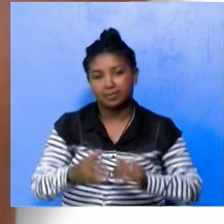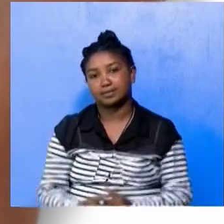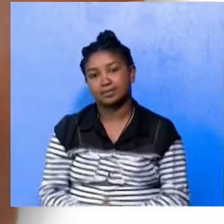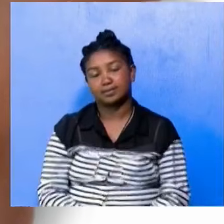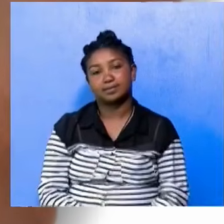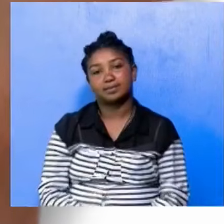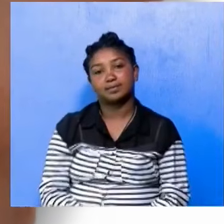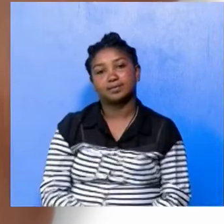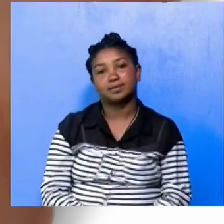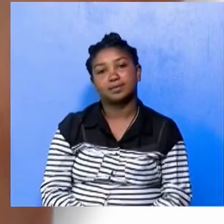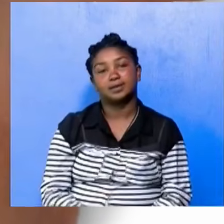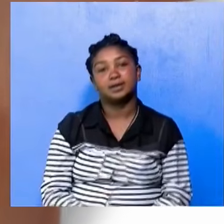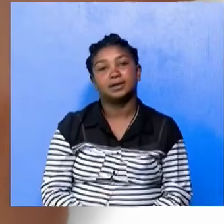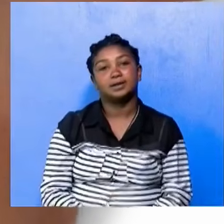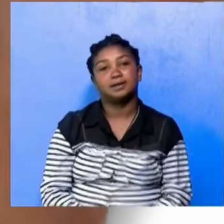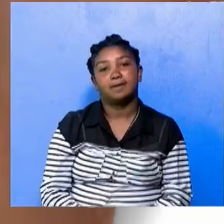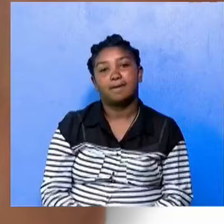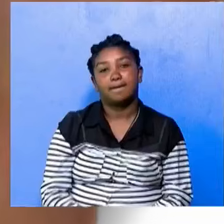Uncountable noun.